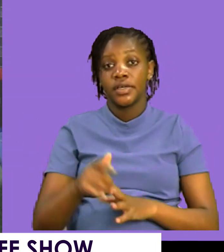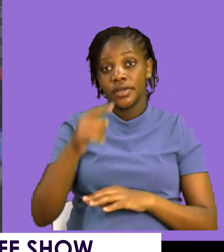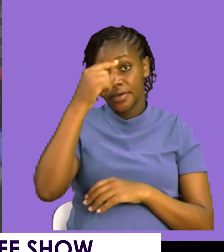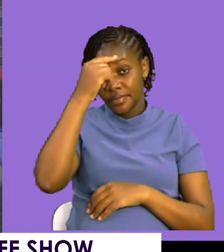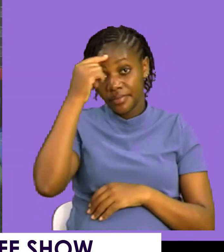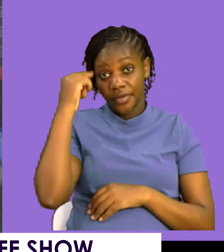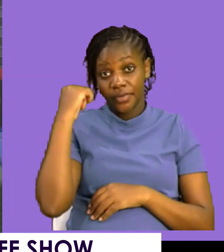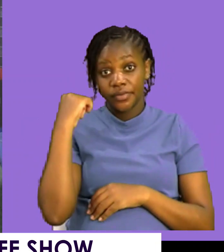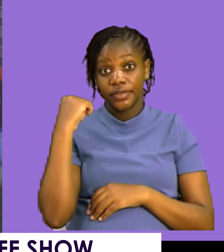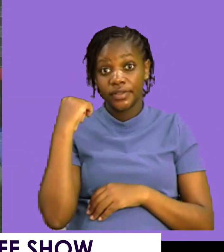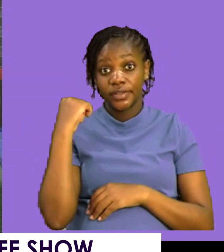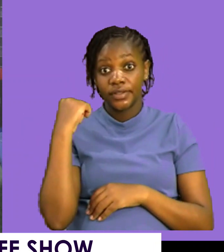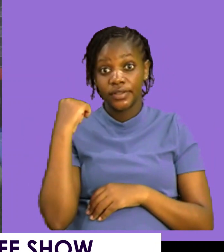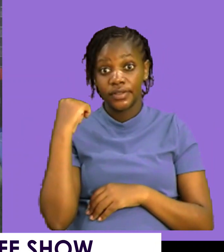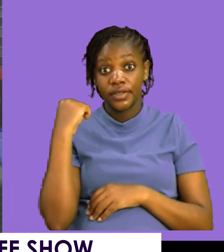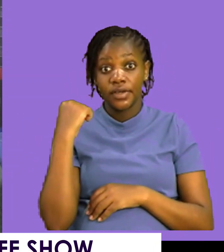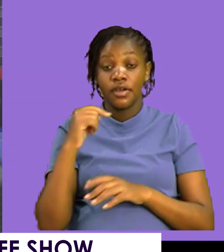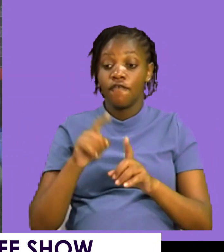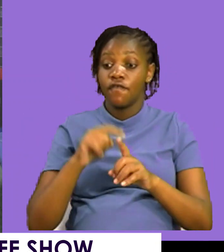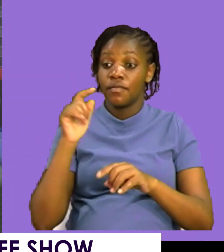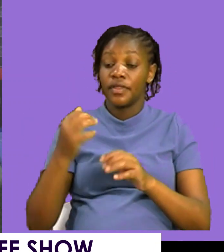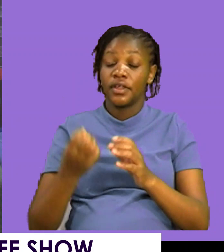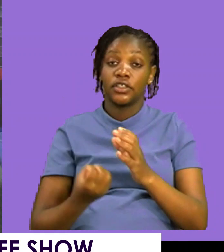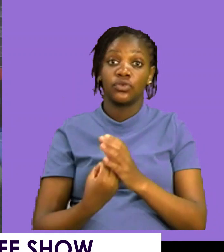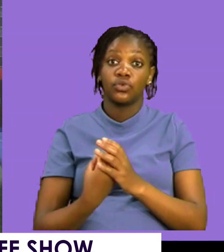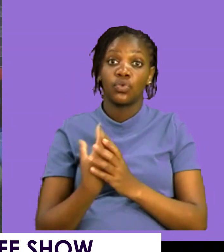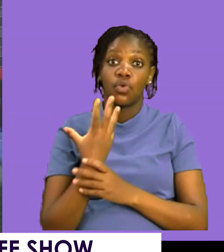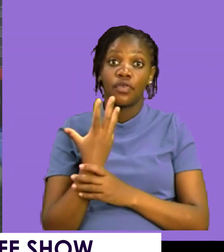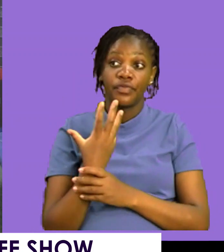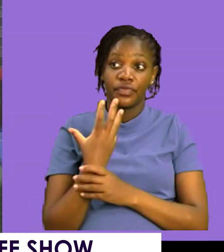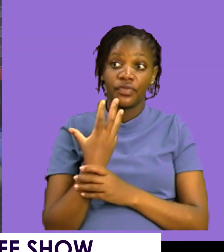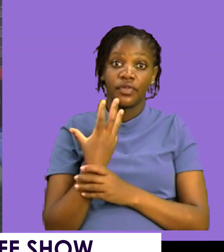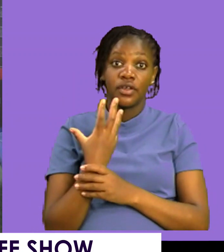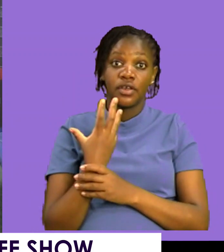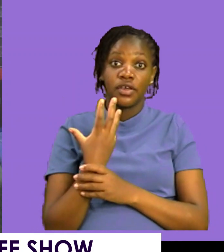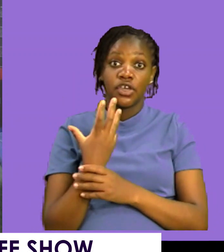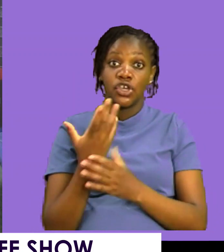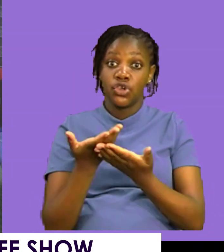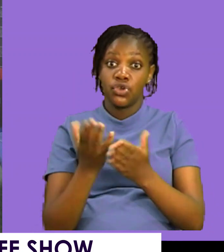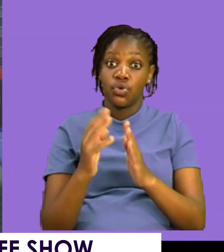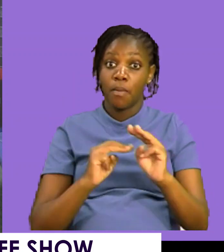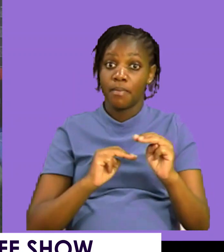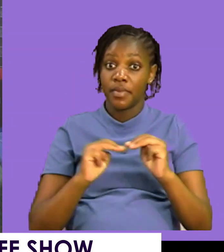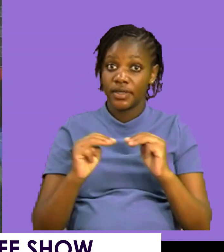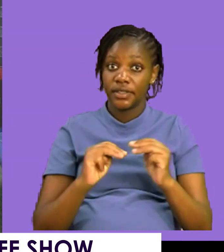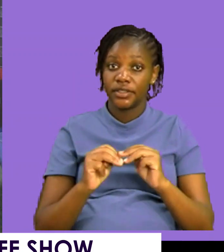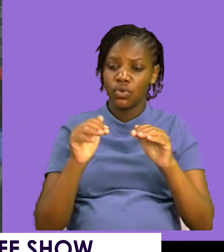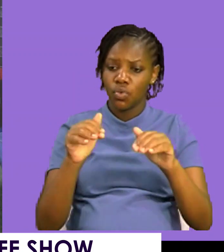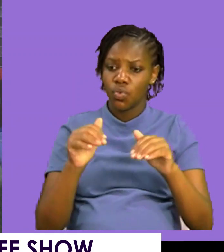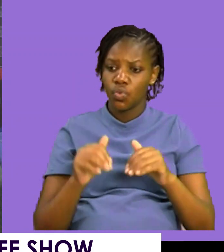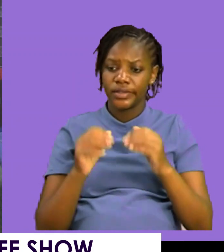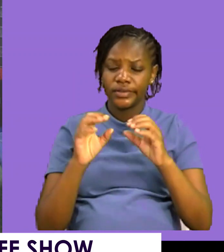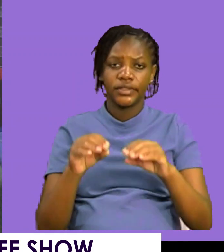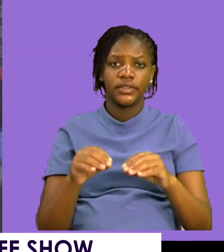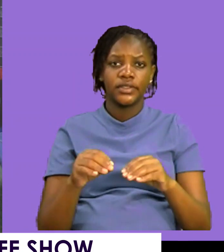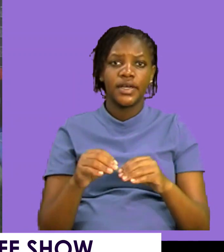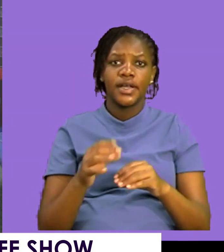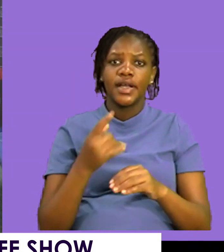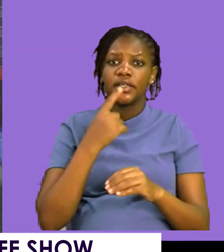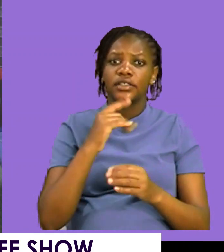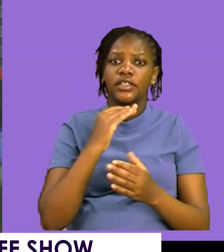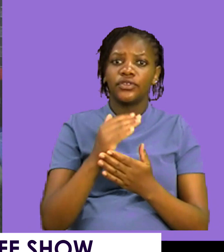because it is out of the growth of the soul that you manage. Let me give you